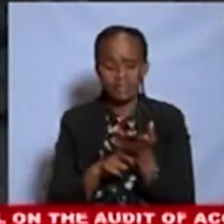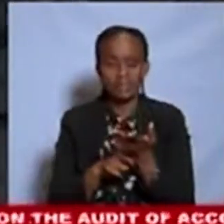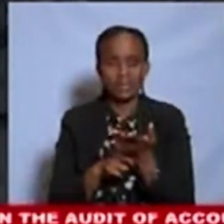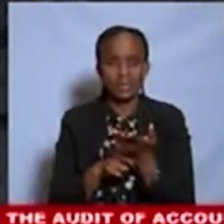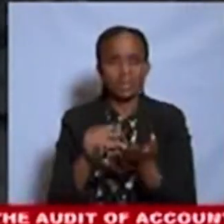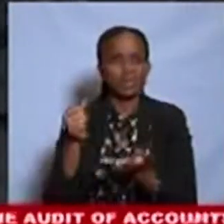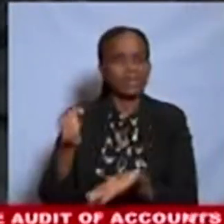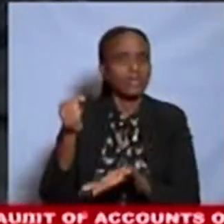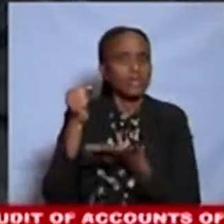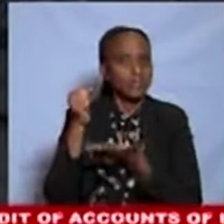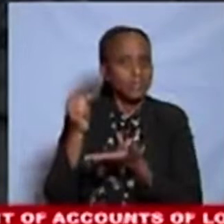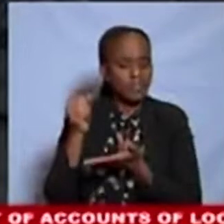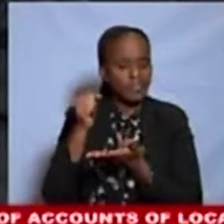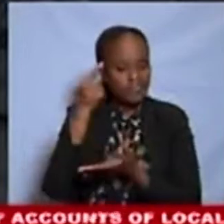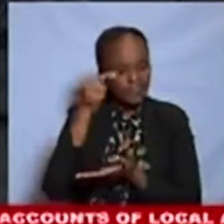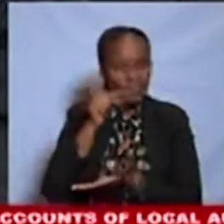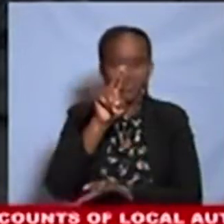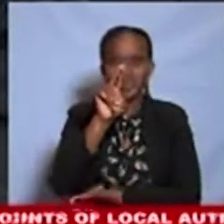you budgeted for